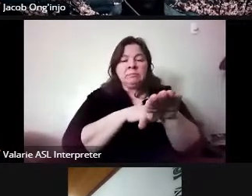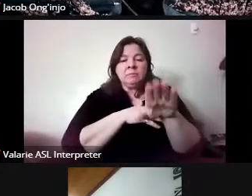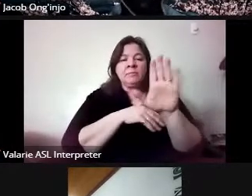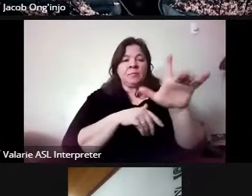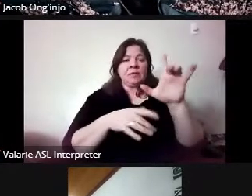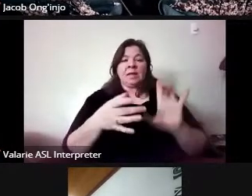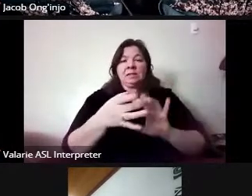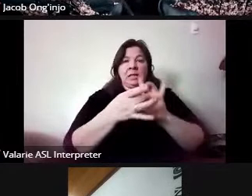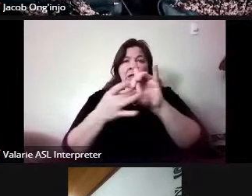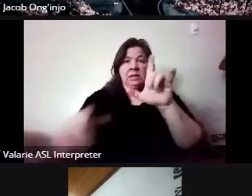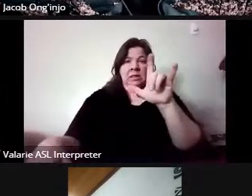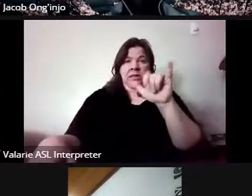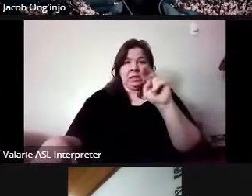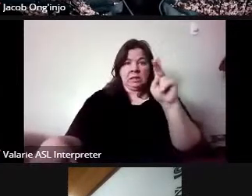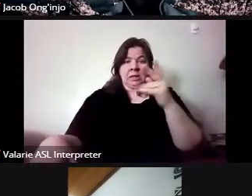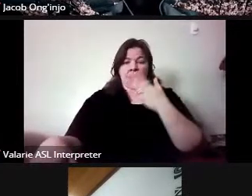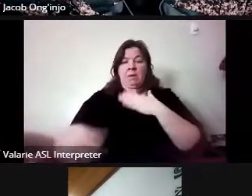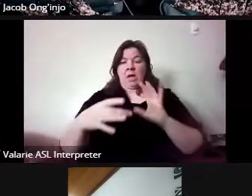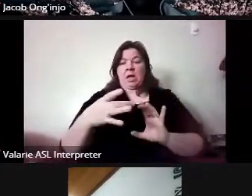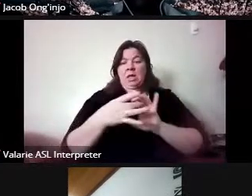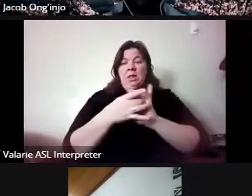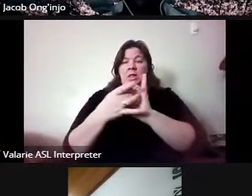his link, my link,